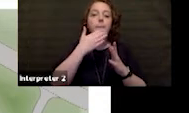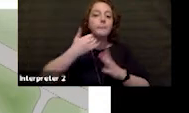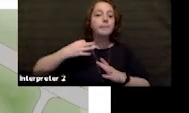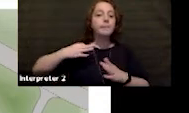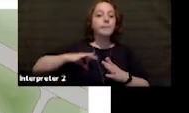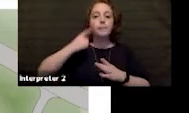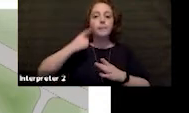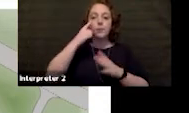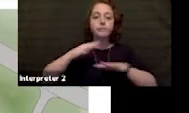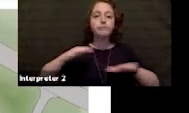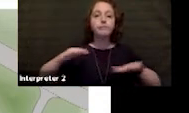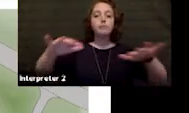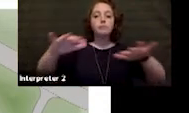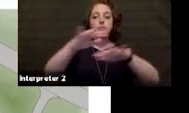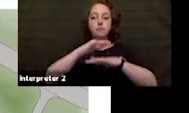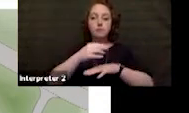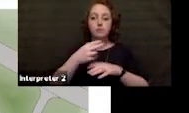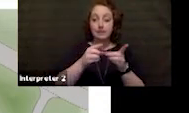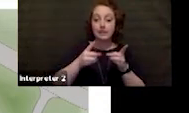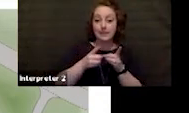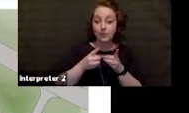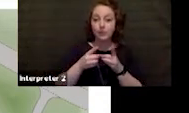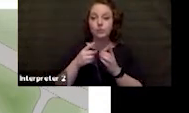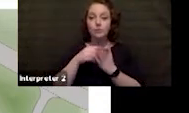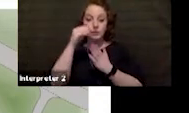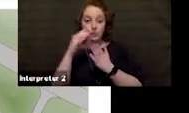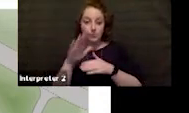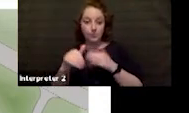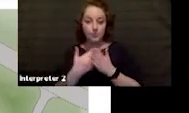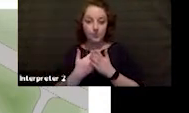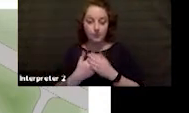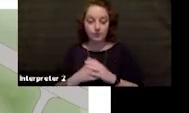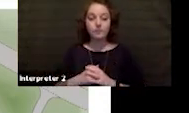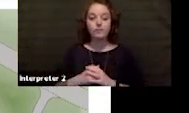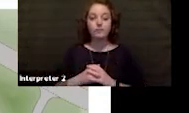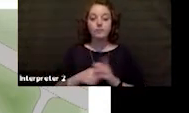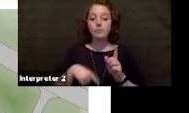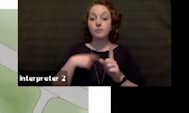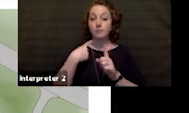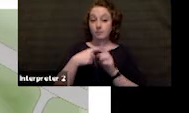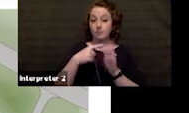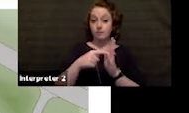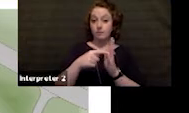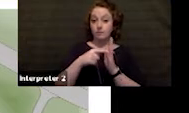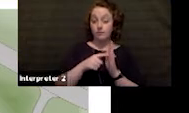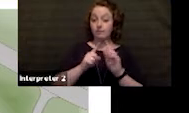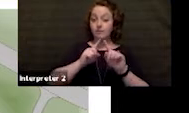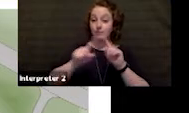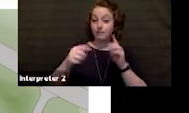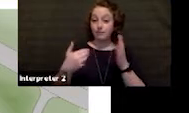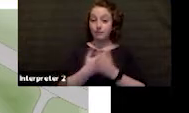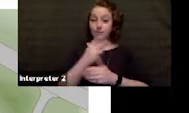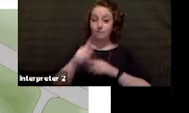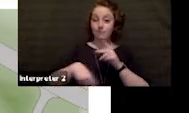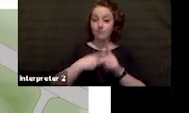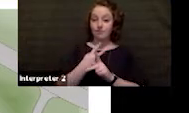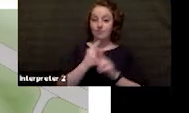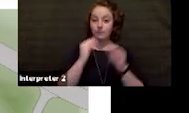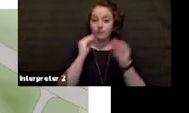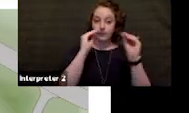students. It also offered the opportunity for new kinds of teaching and learning spaces by being a whole new